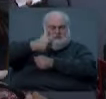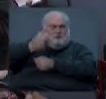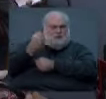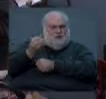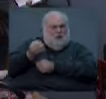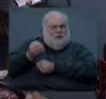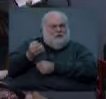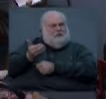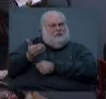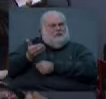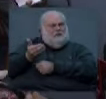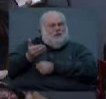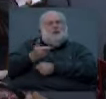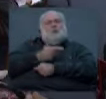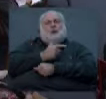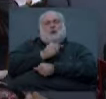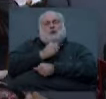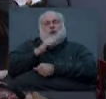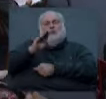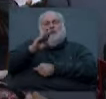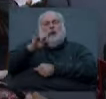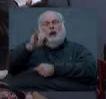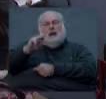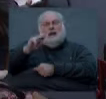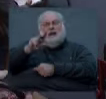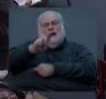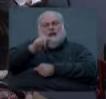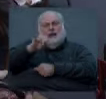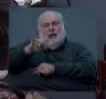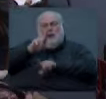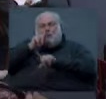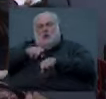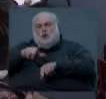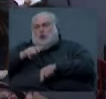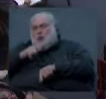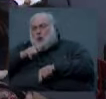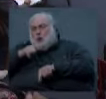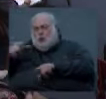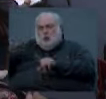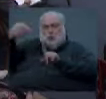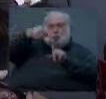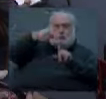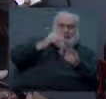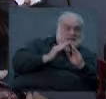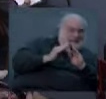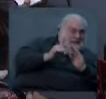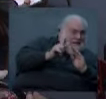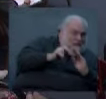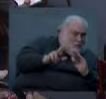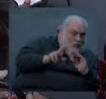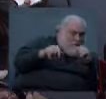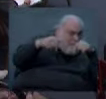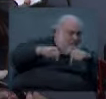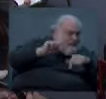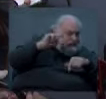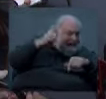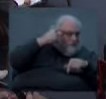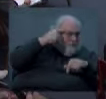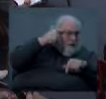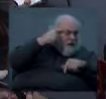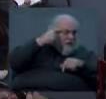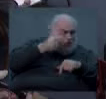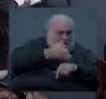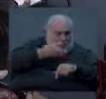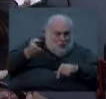is who does Brian Day report to? Does he report to the city, to this government? Does he report to you,